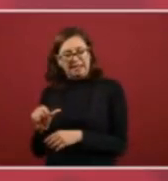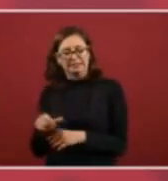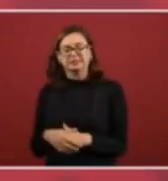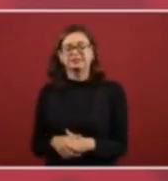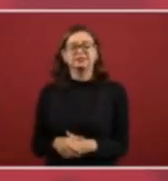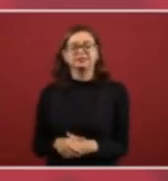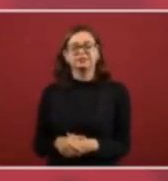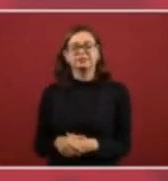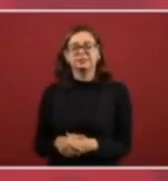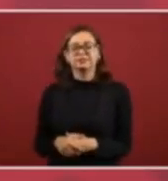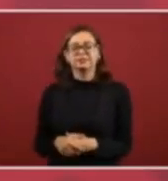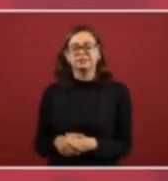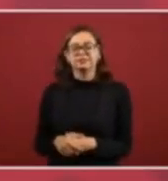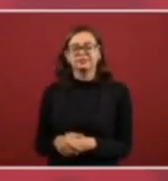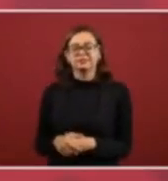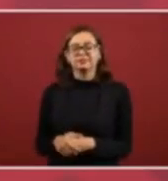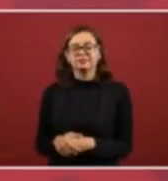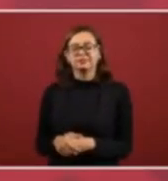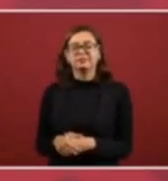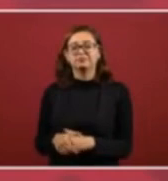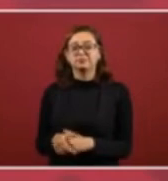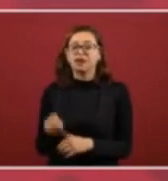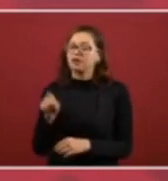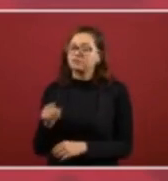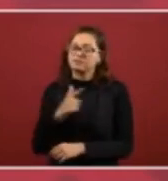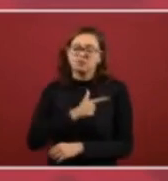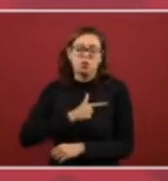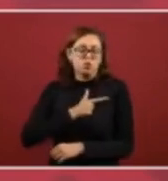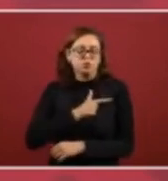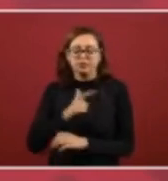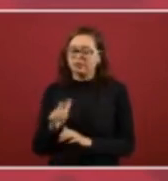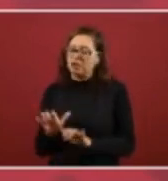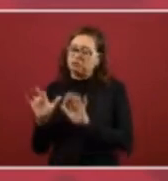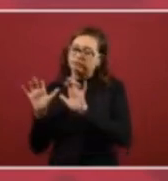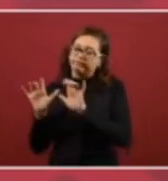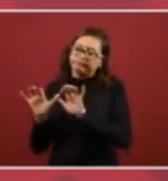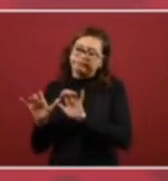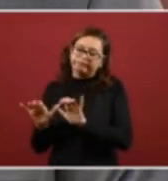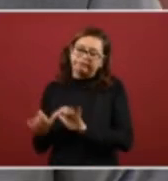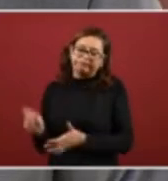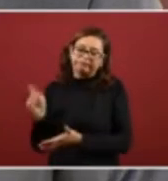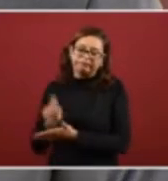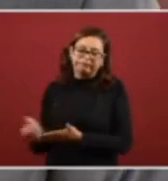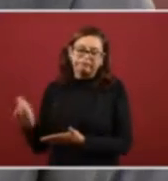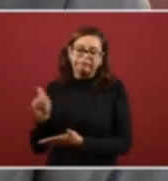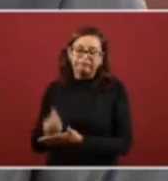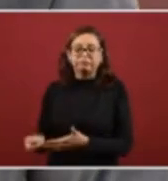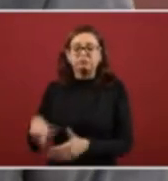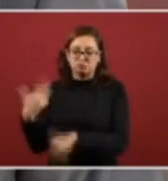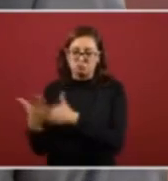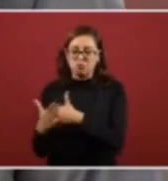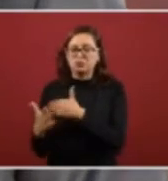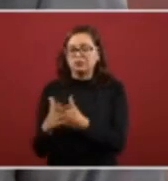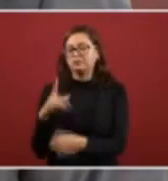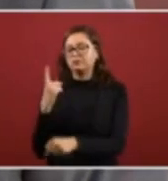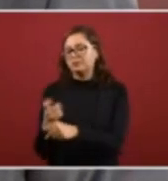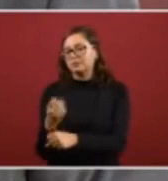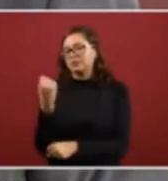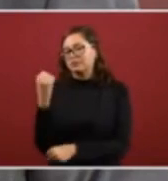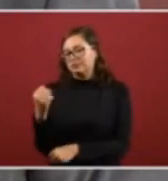But there, that's where I write. Now that I'm going to